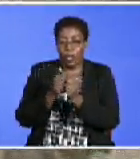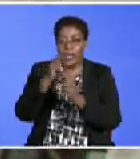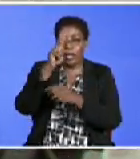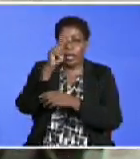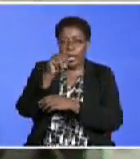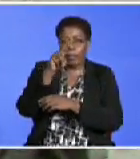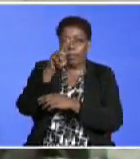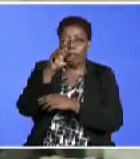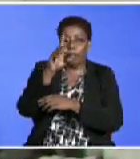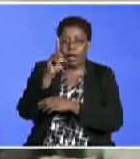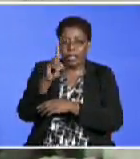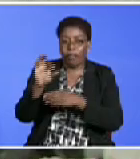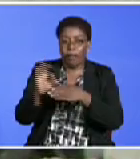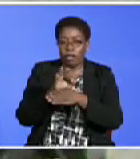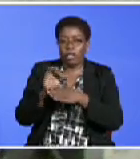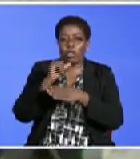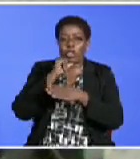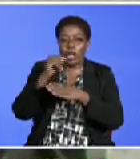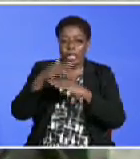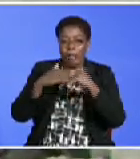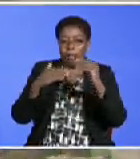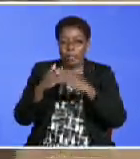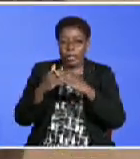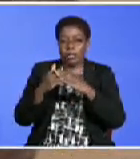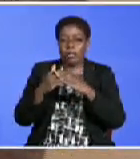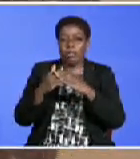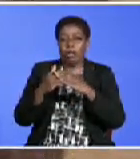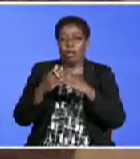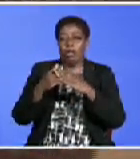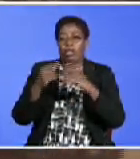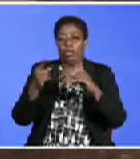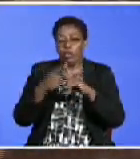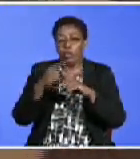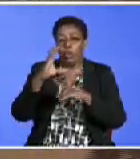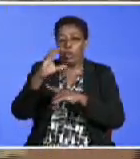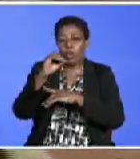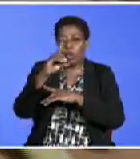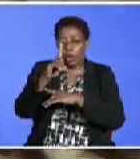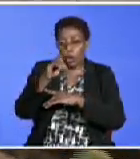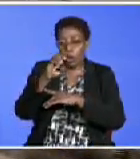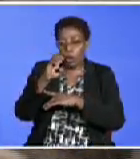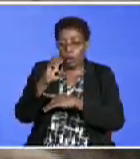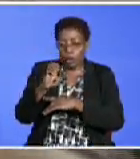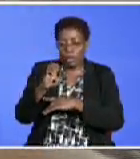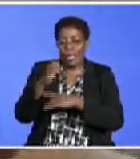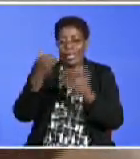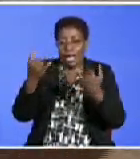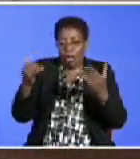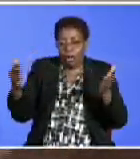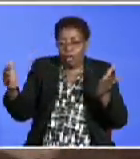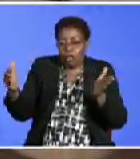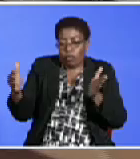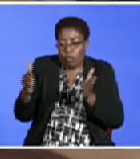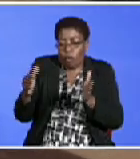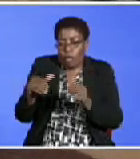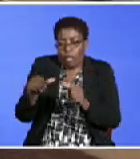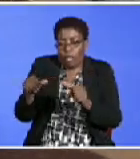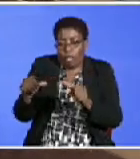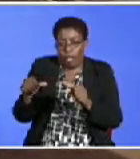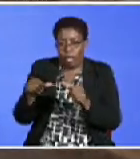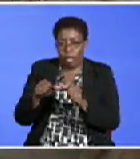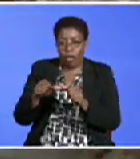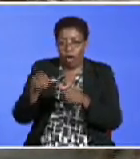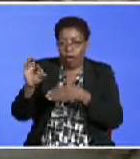buildings, the foundations were not built up to code, right? So what you have is very small cluster